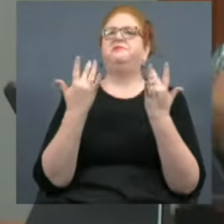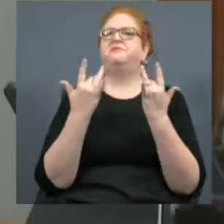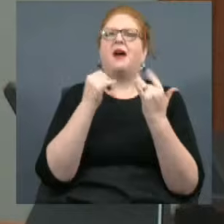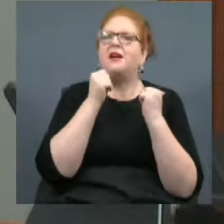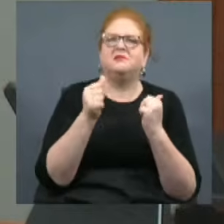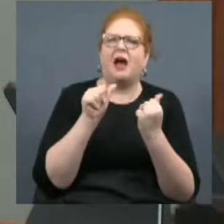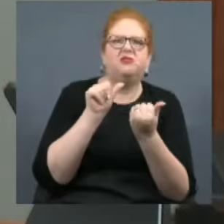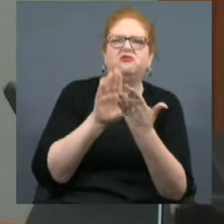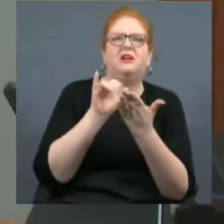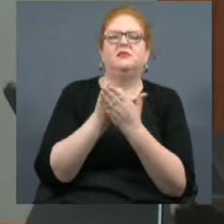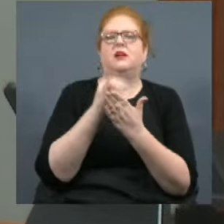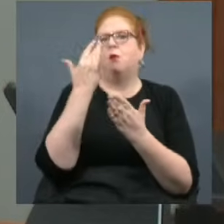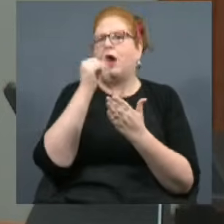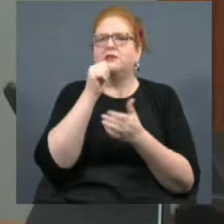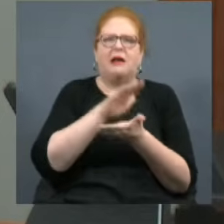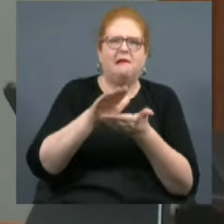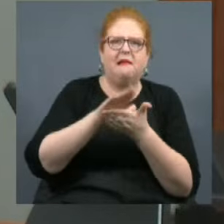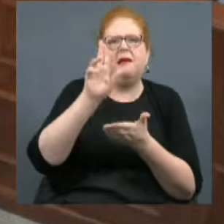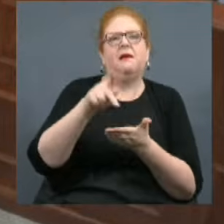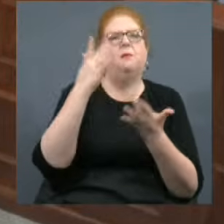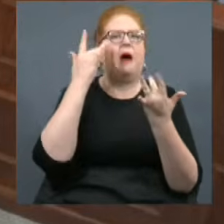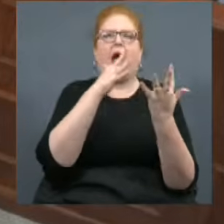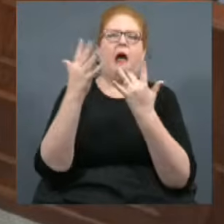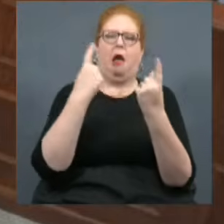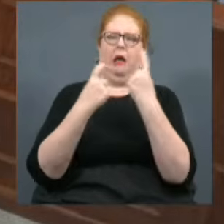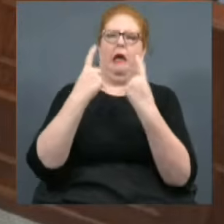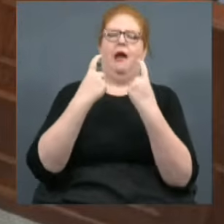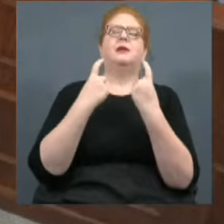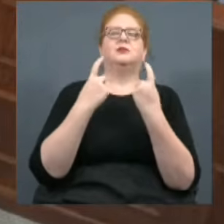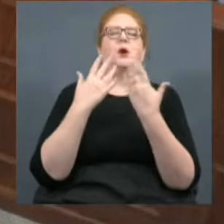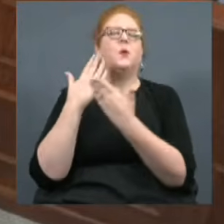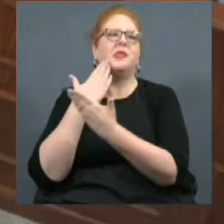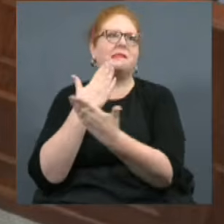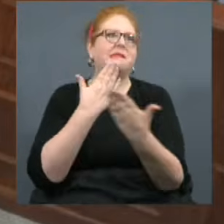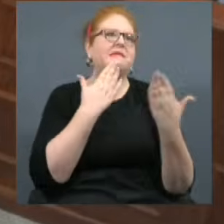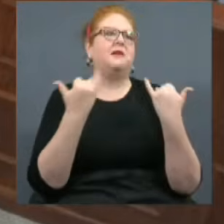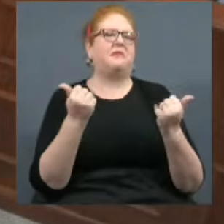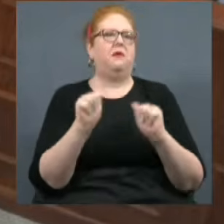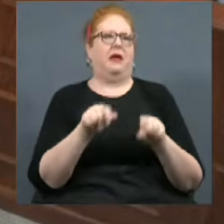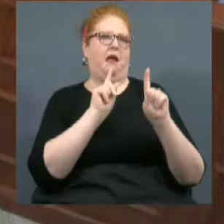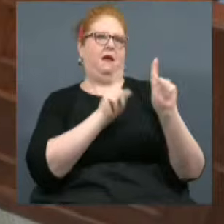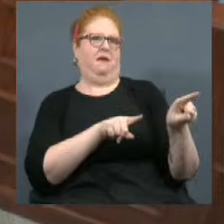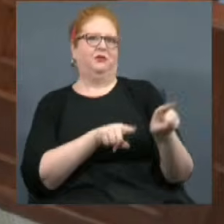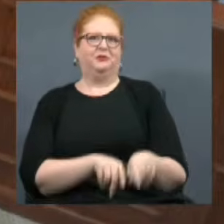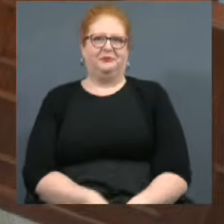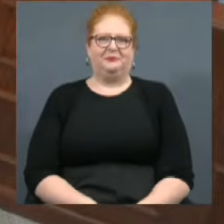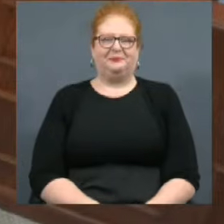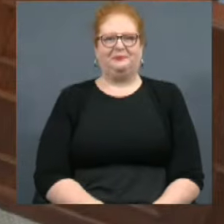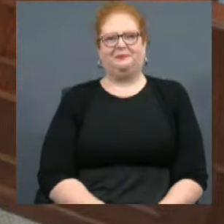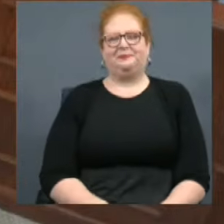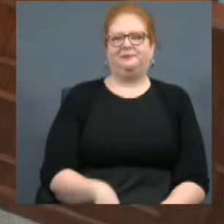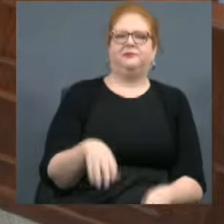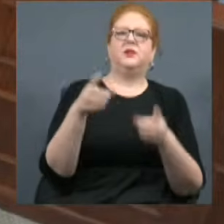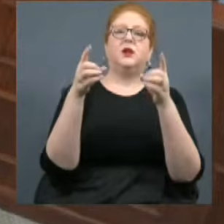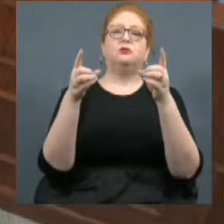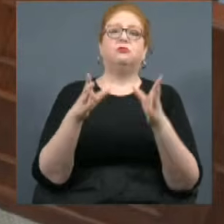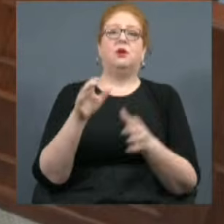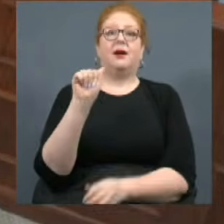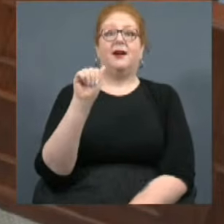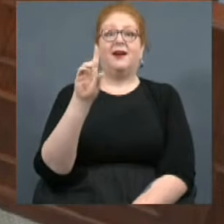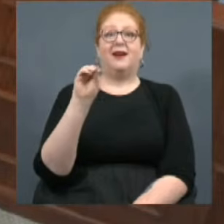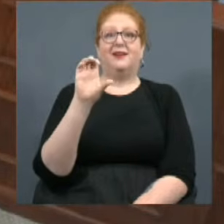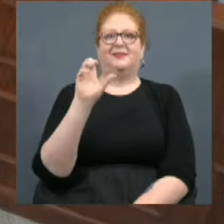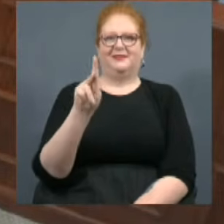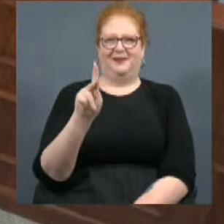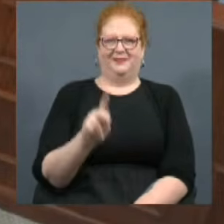those needs. So I appreciate that. You're welcome. Thank you. That's all I had, Mayor. Thank you. Thank you. Director Adcock?